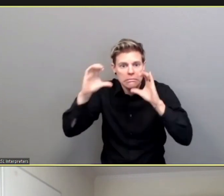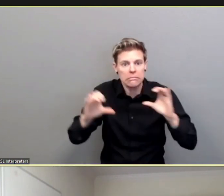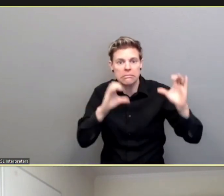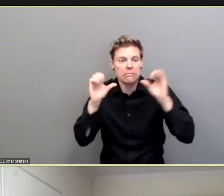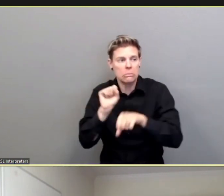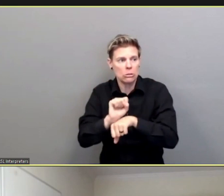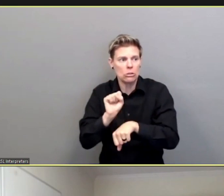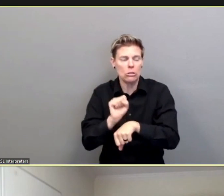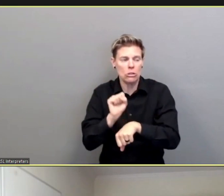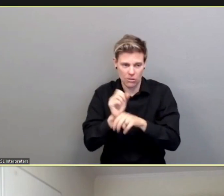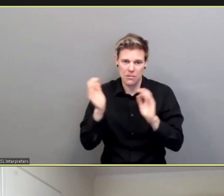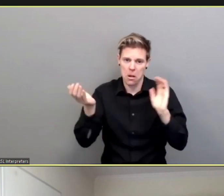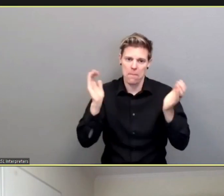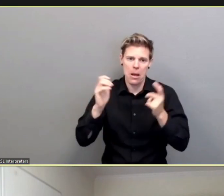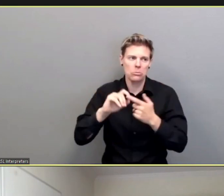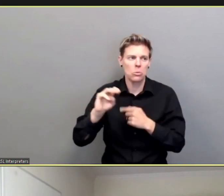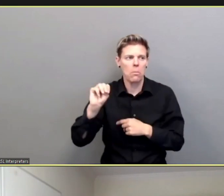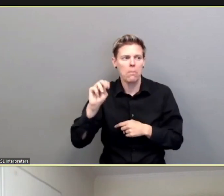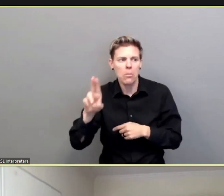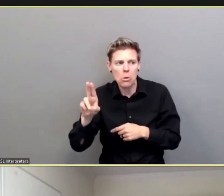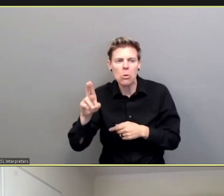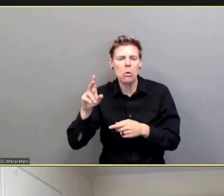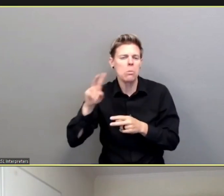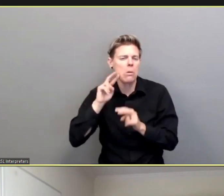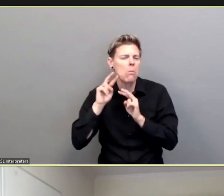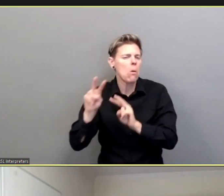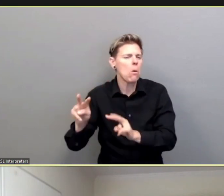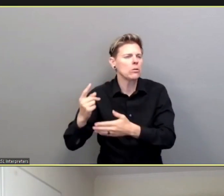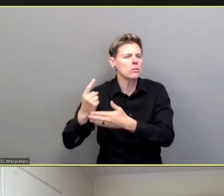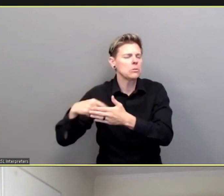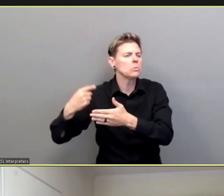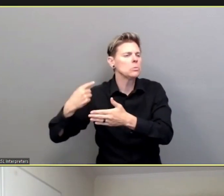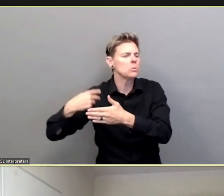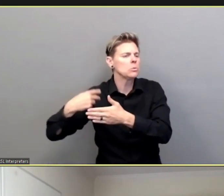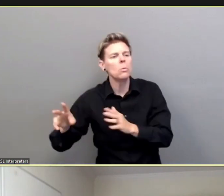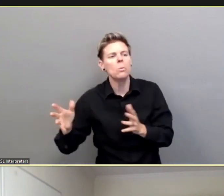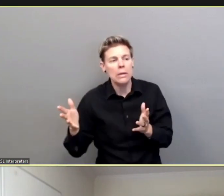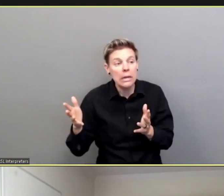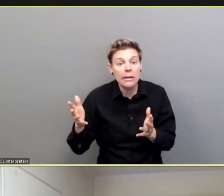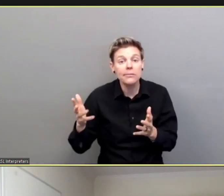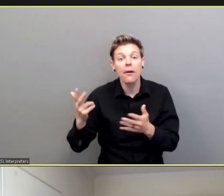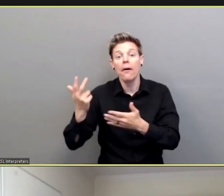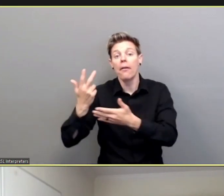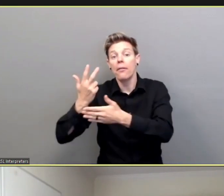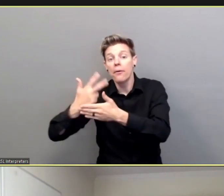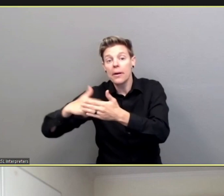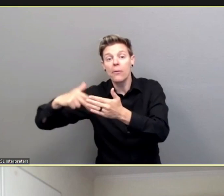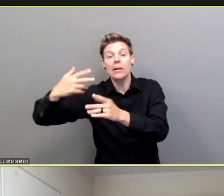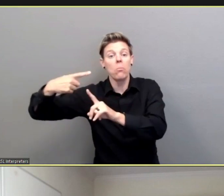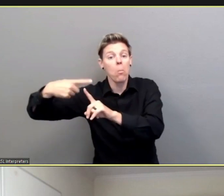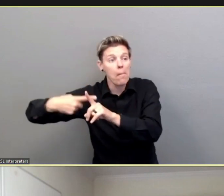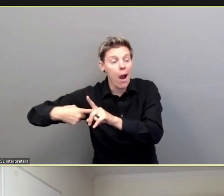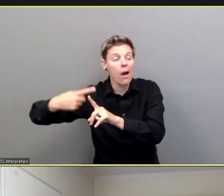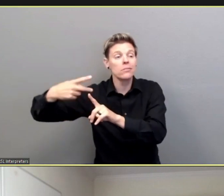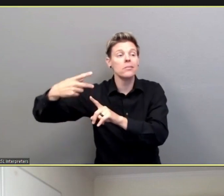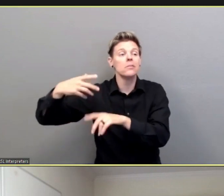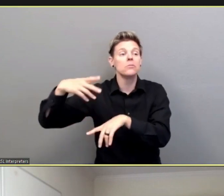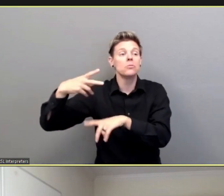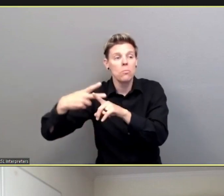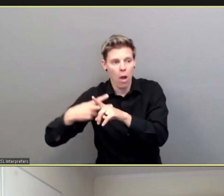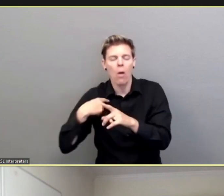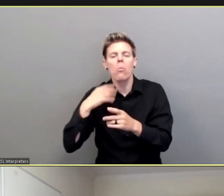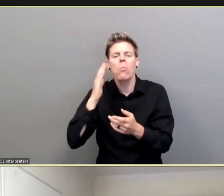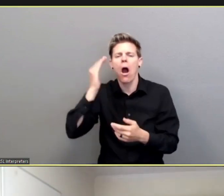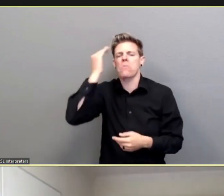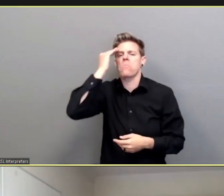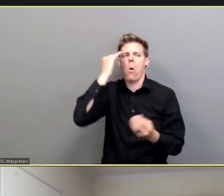in the next 2 weeks. And as weeks go by, we'll learn more and more about Mu and Lambda and